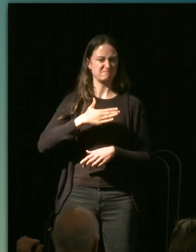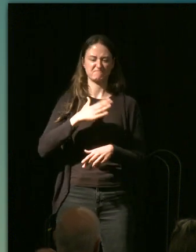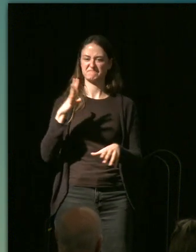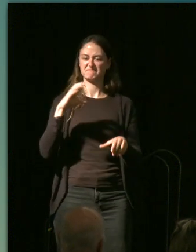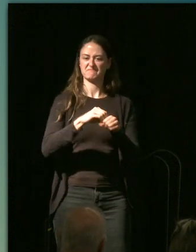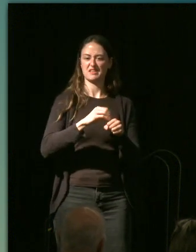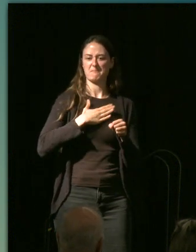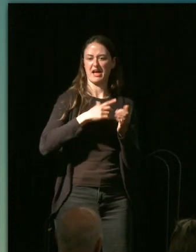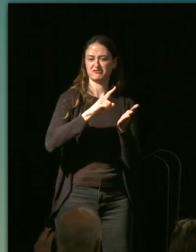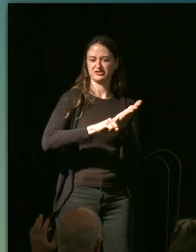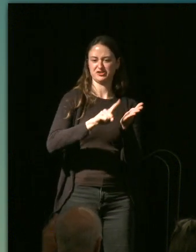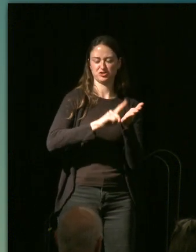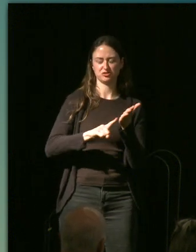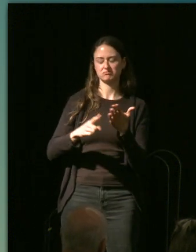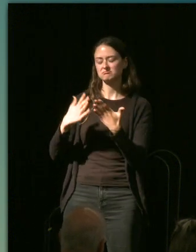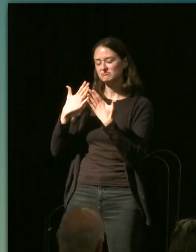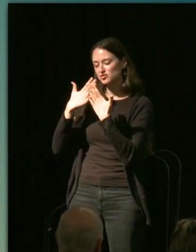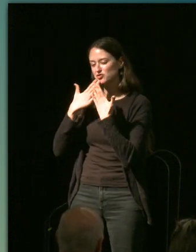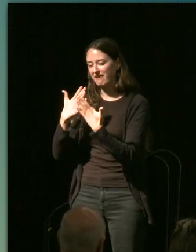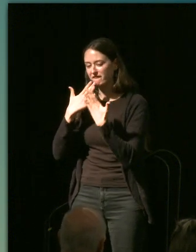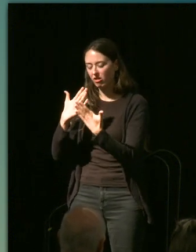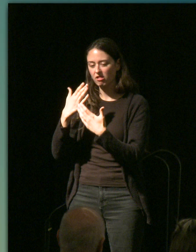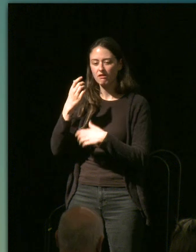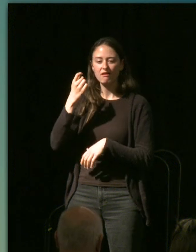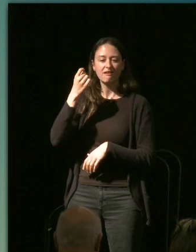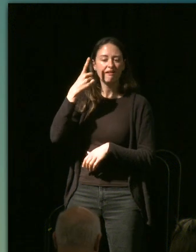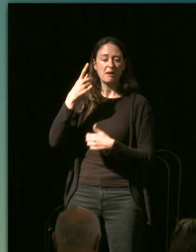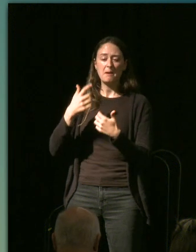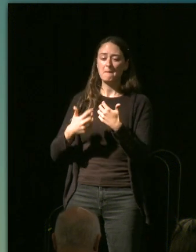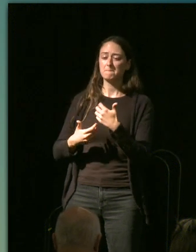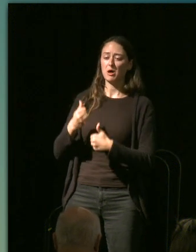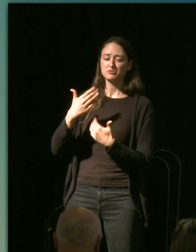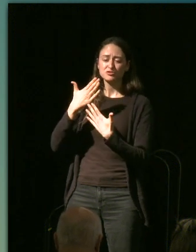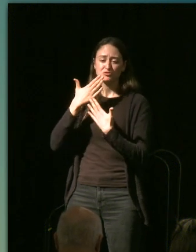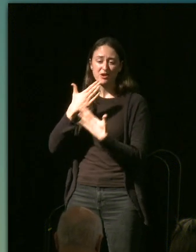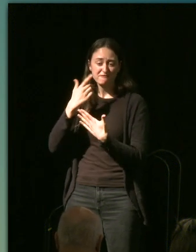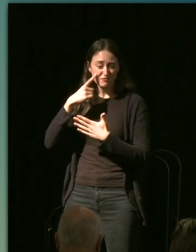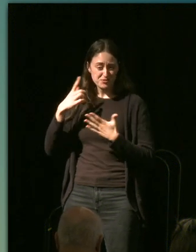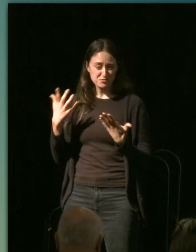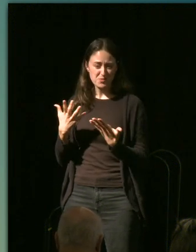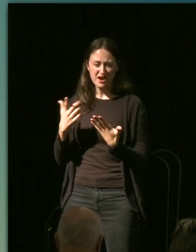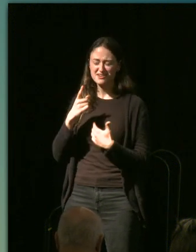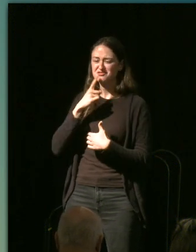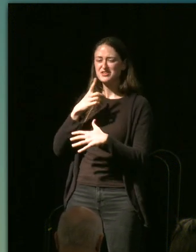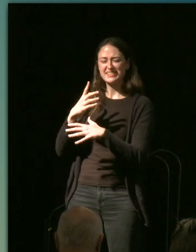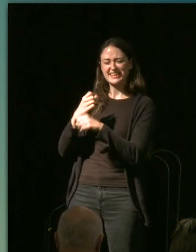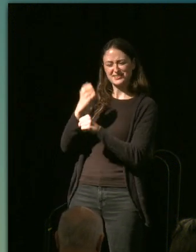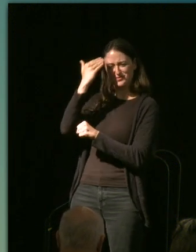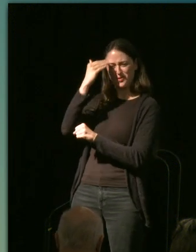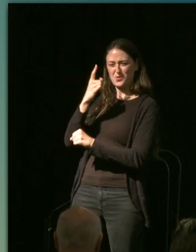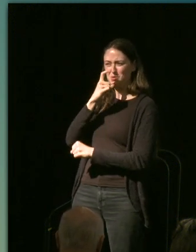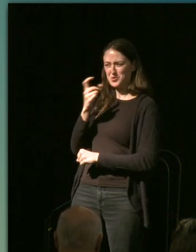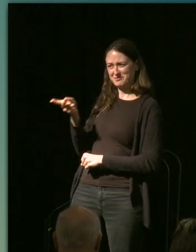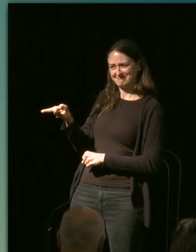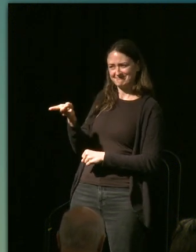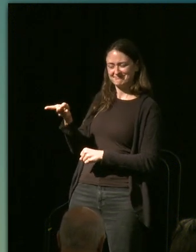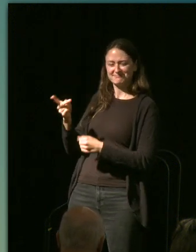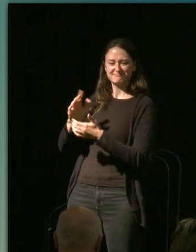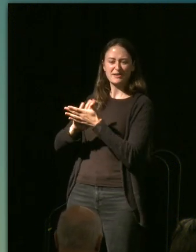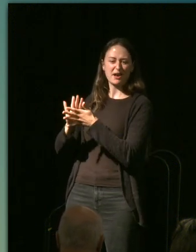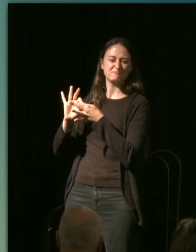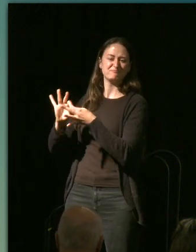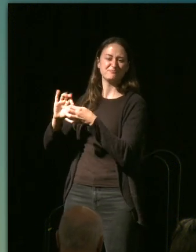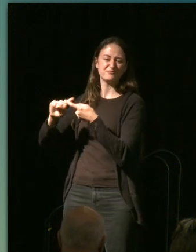to say, I'm most grateful to have had the opportunity to get to know them as friends. So it's really such